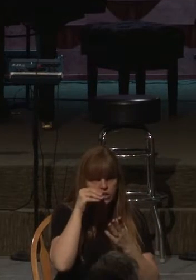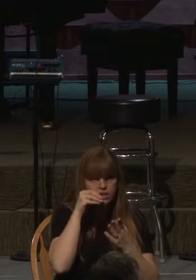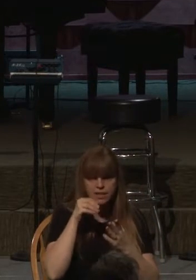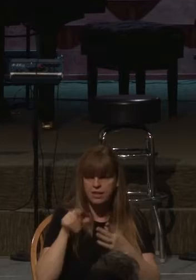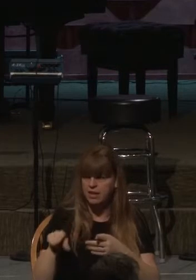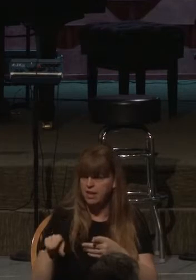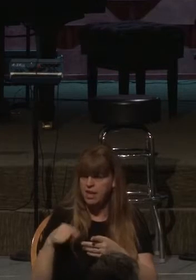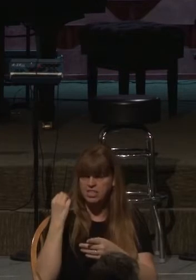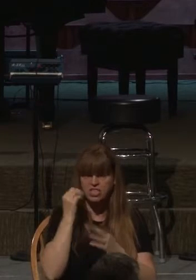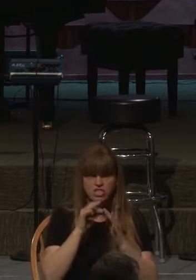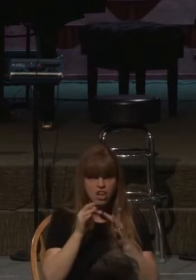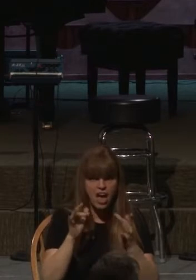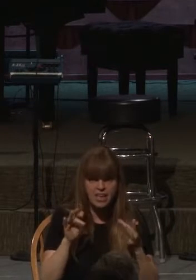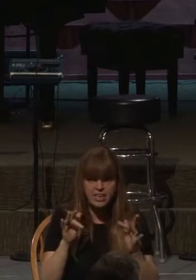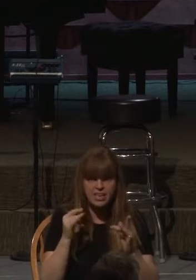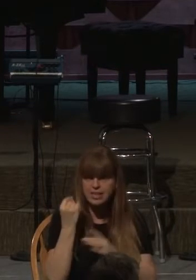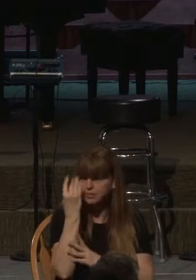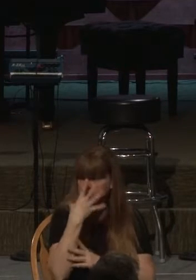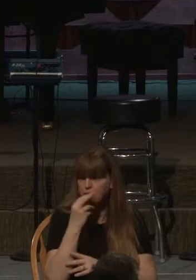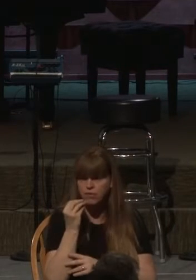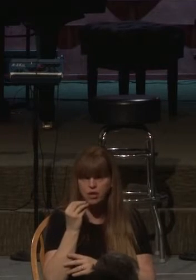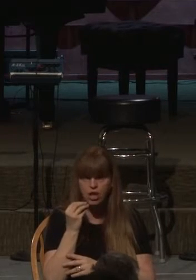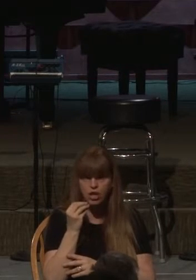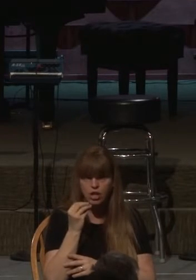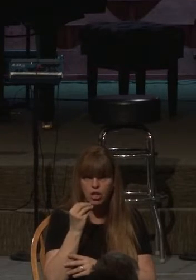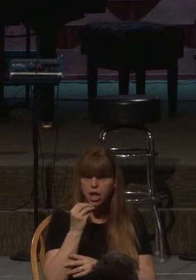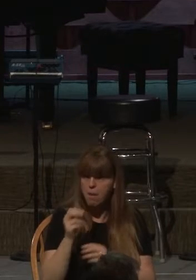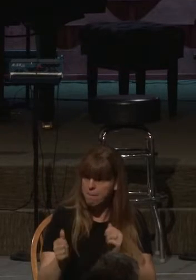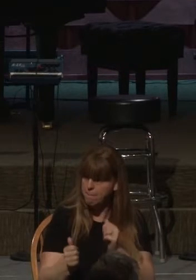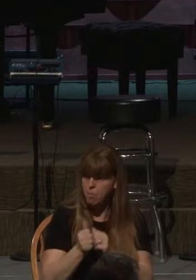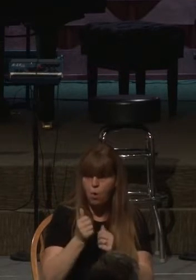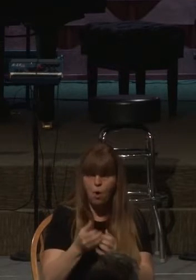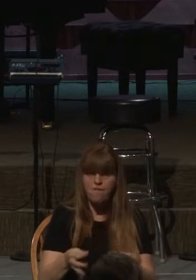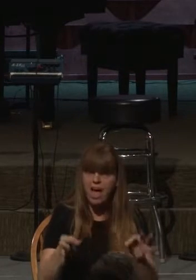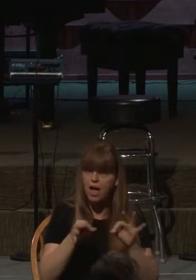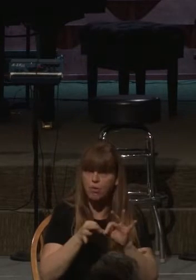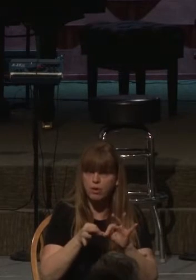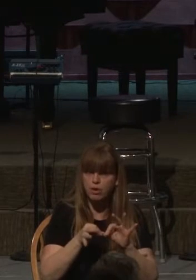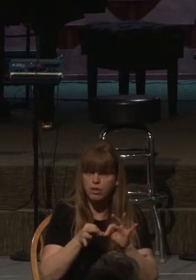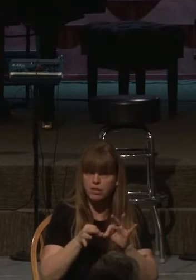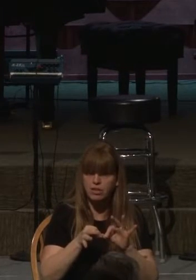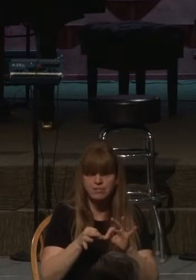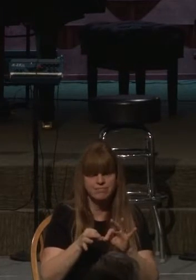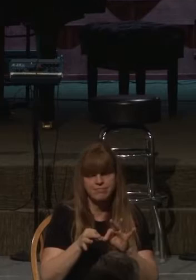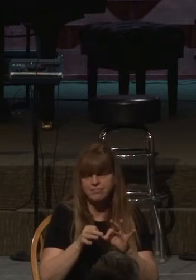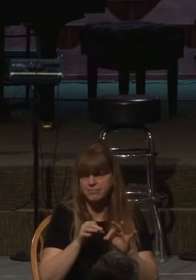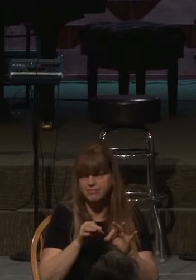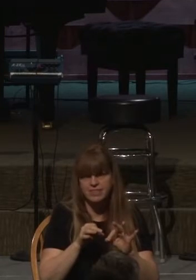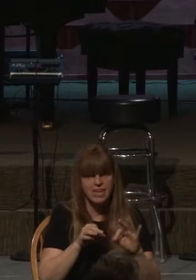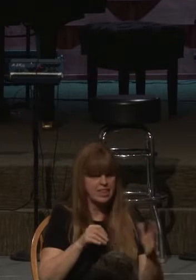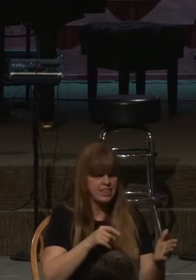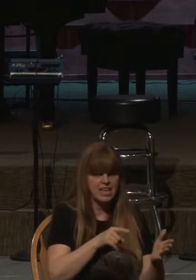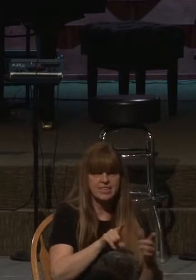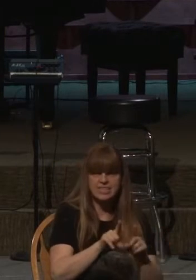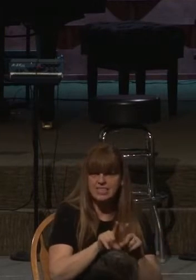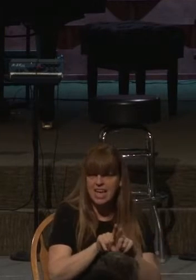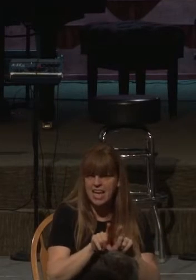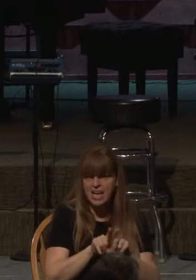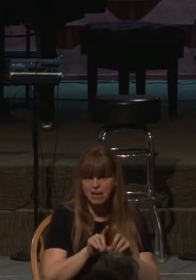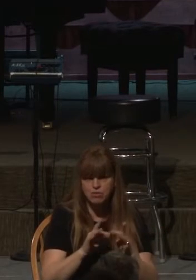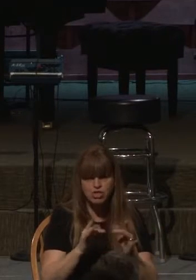apparent beauty. But the fact is it has very little value at all. On the other hand, you take that same